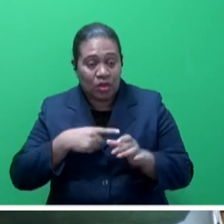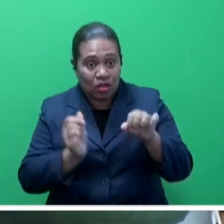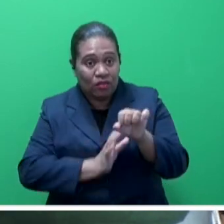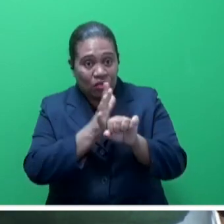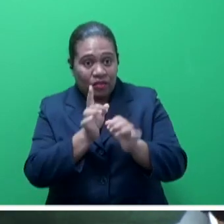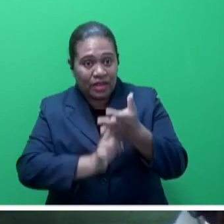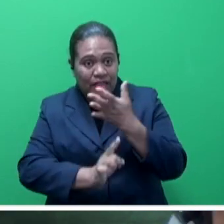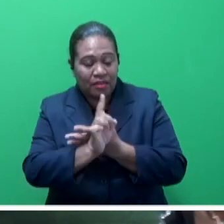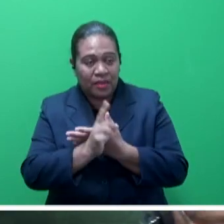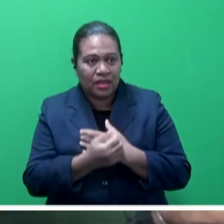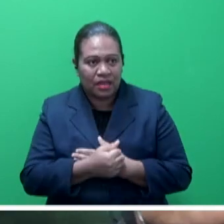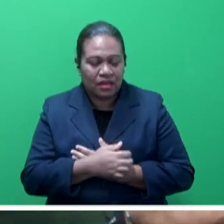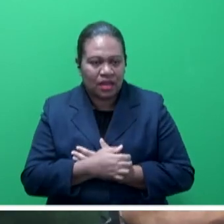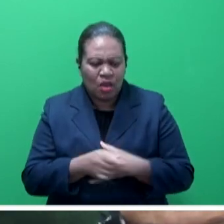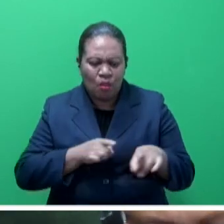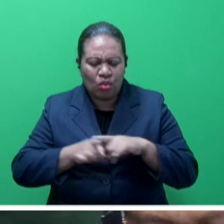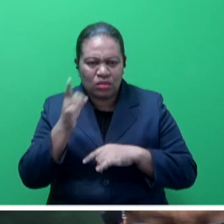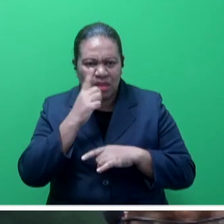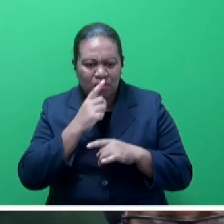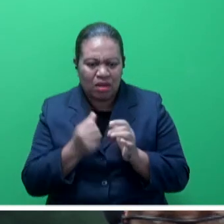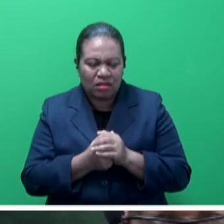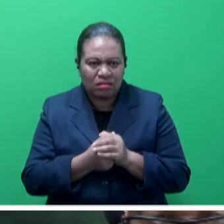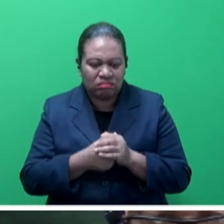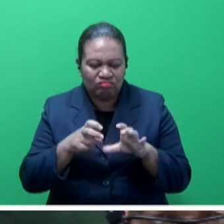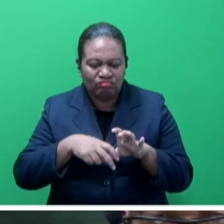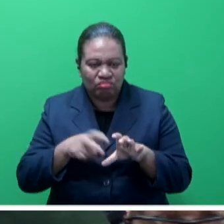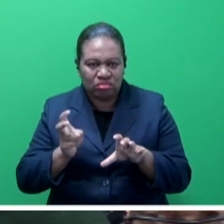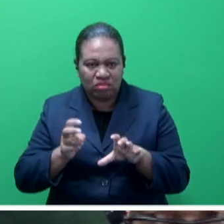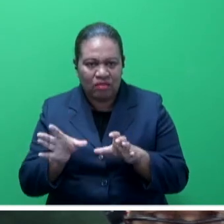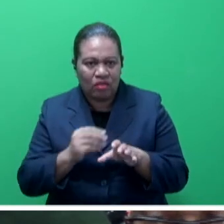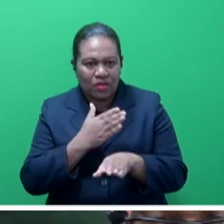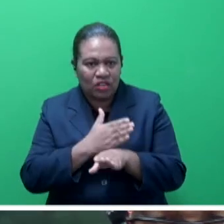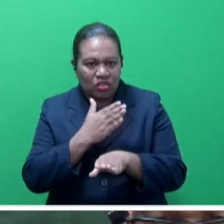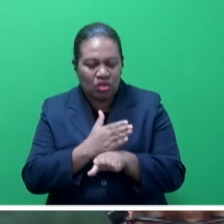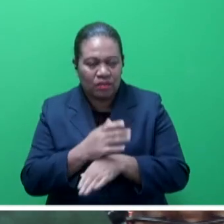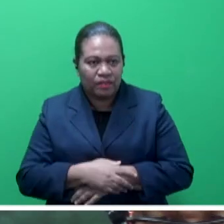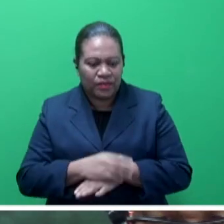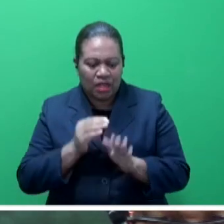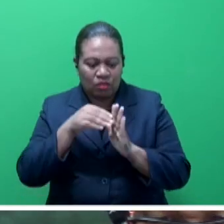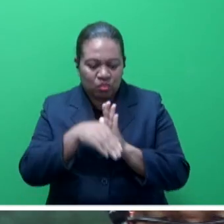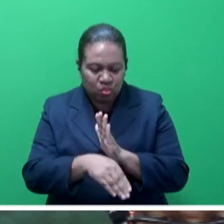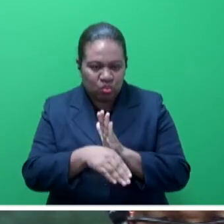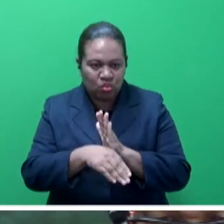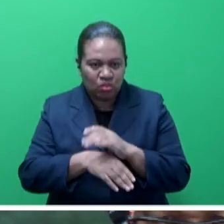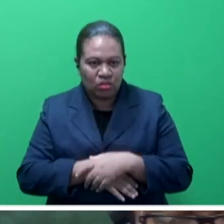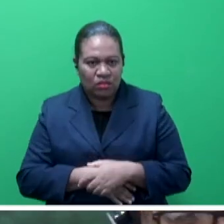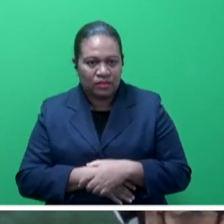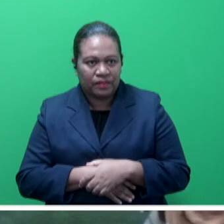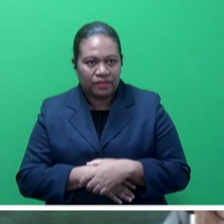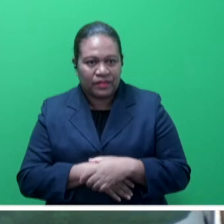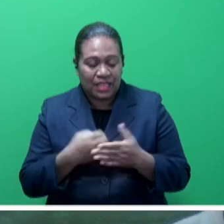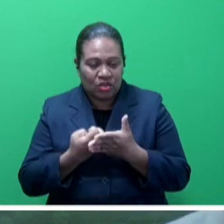COVID-19, over 100,000 people lost their jobs, and we saw visitor numbers drop significantly, sir. It